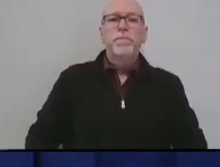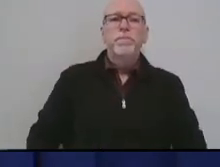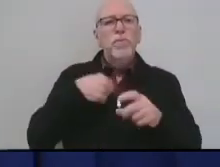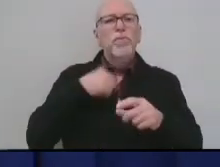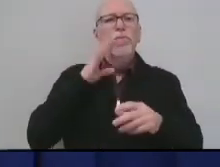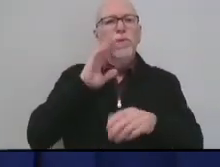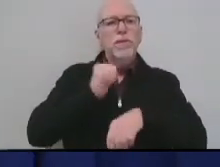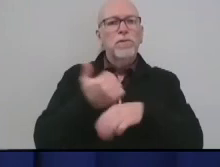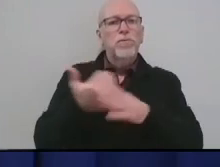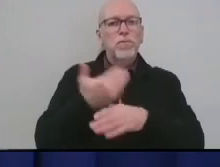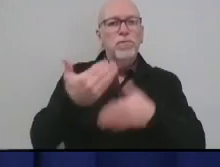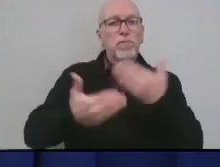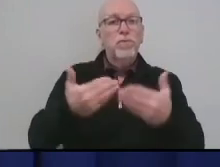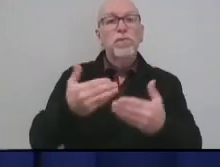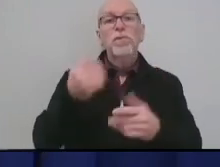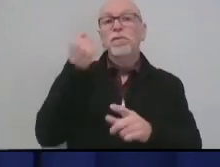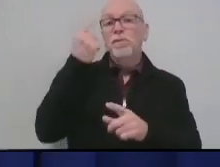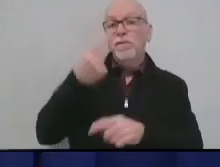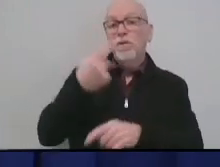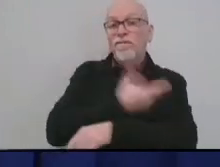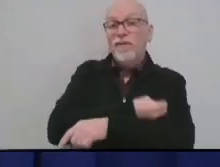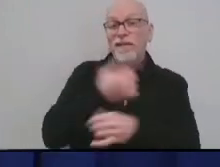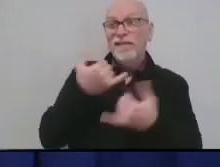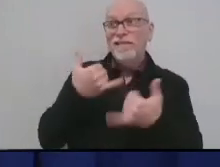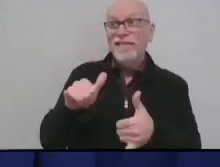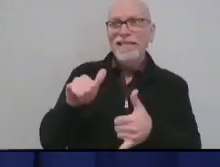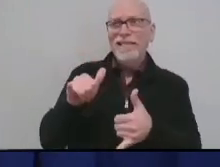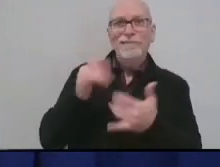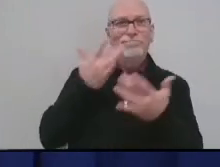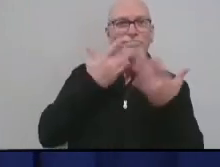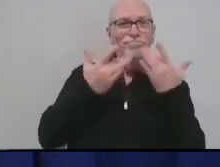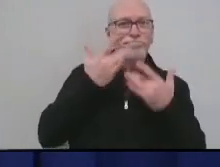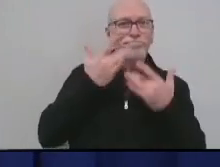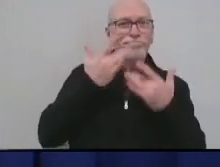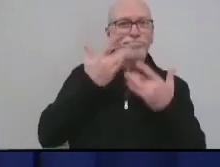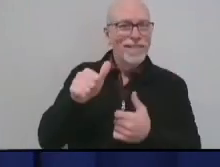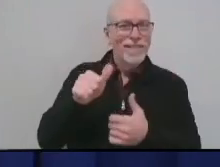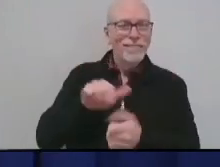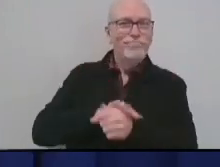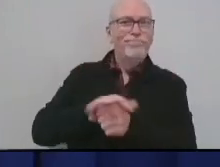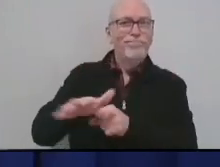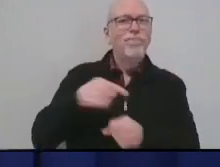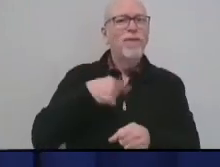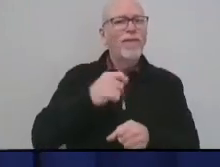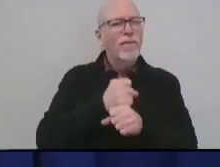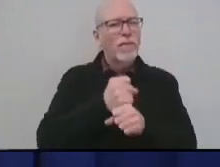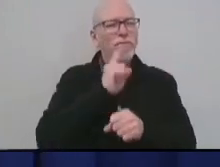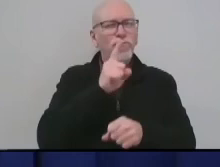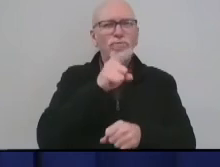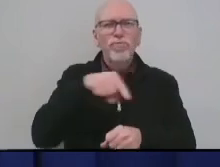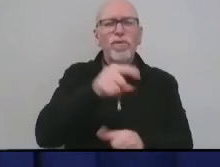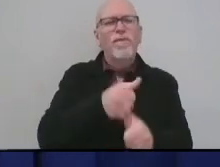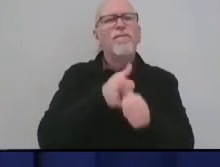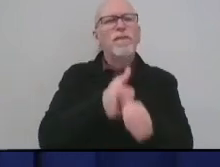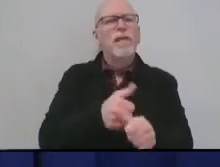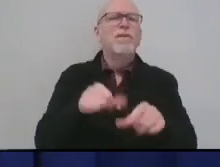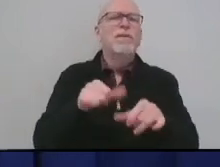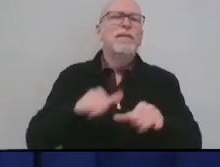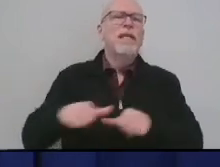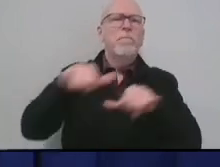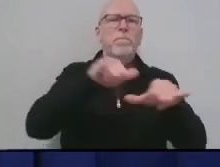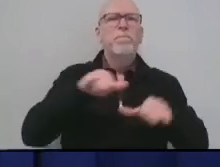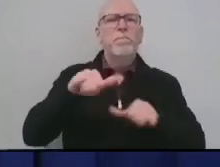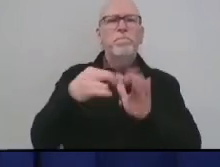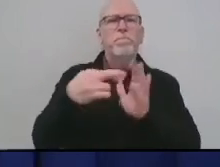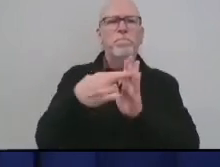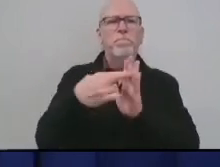Where vaccine remains a scarce resource, we need to ensure that everyone is following the same guidelines. We have a lot to be